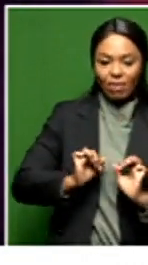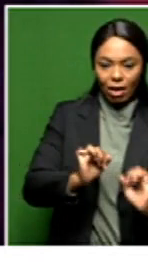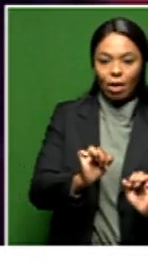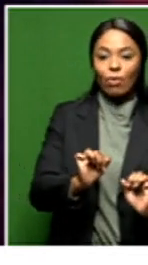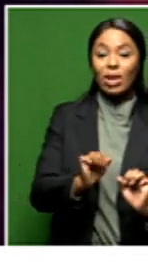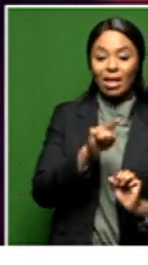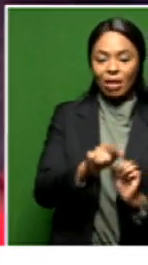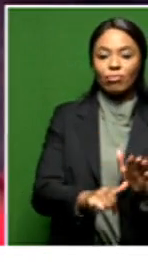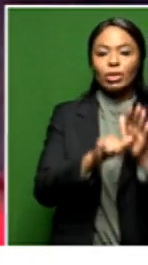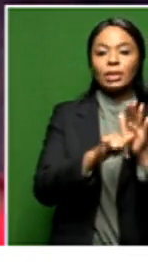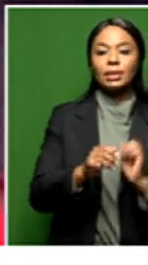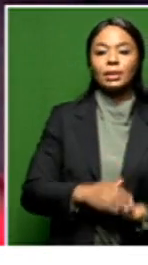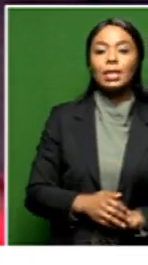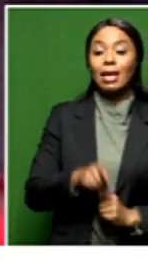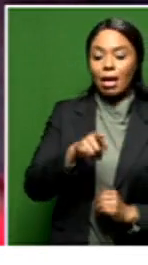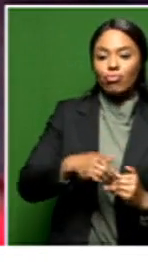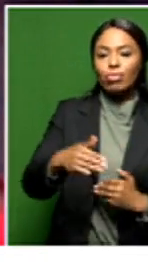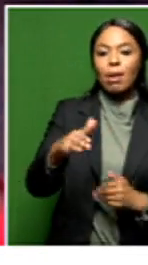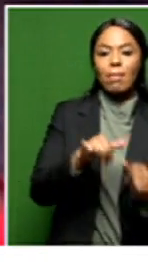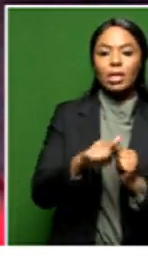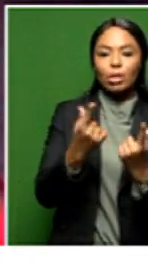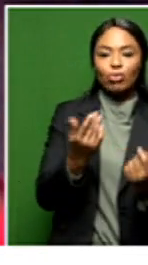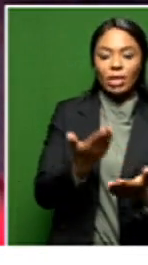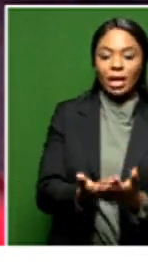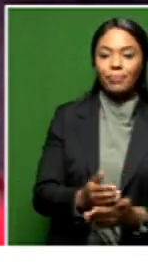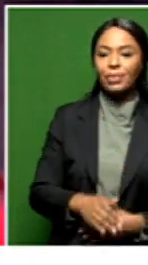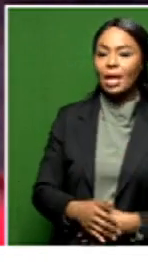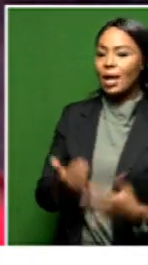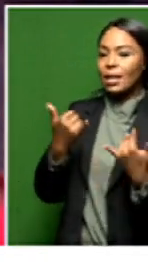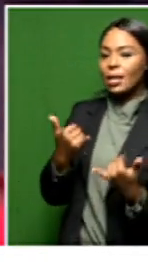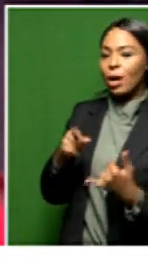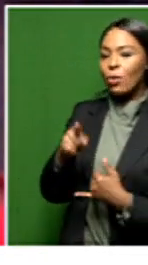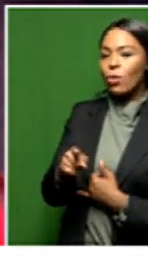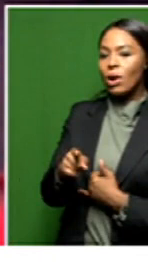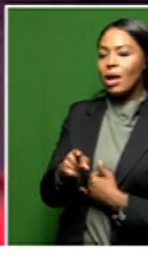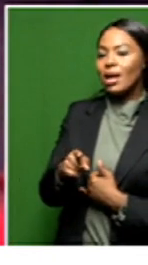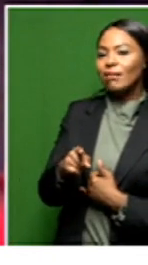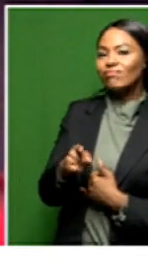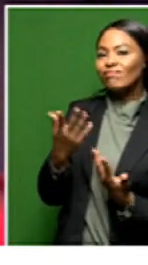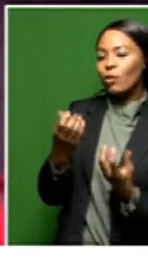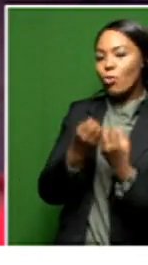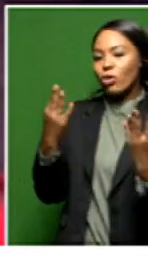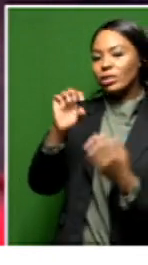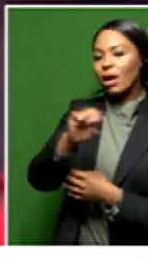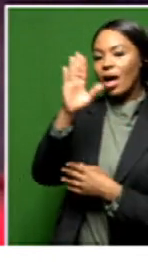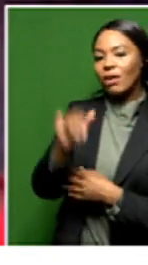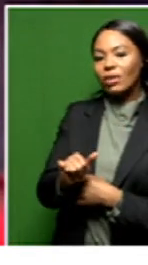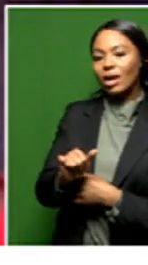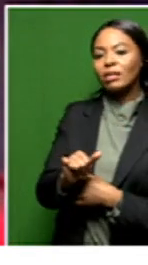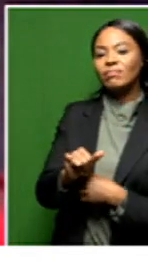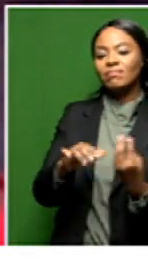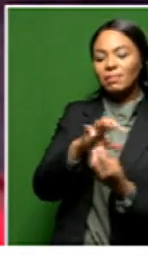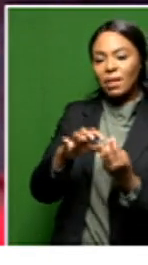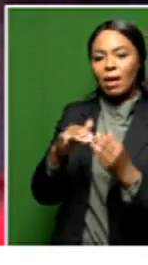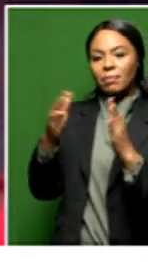better. Yeah. And what does the latest research results say about the state of South African households in 2020 when it comes to